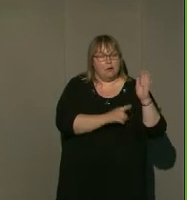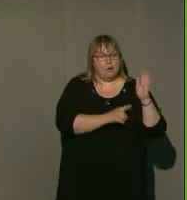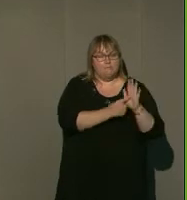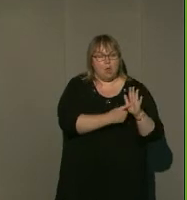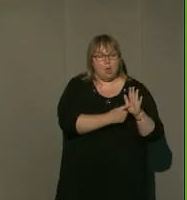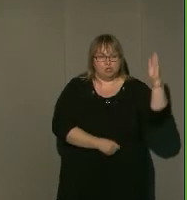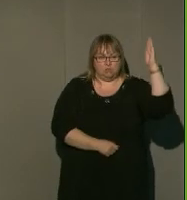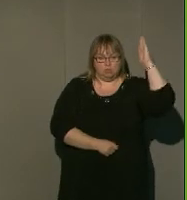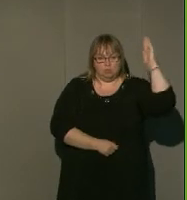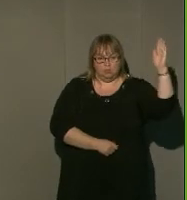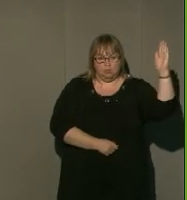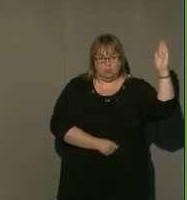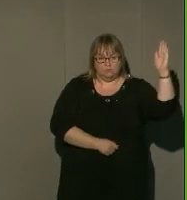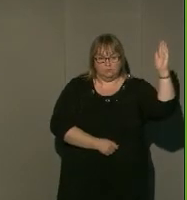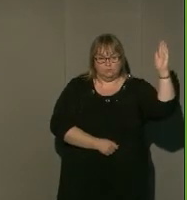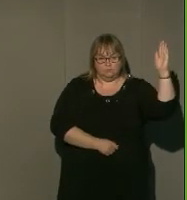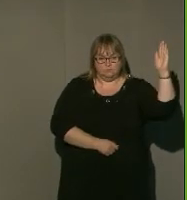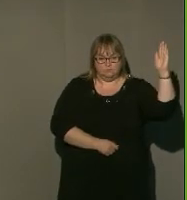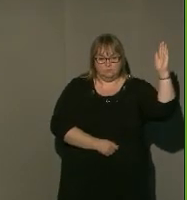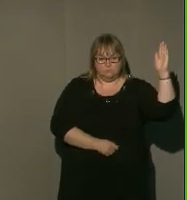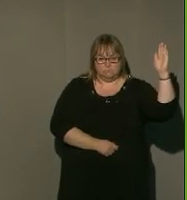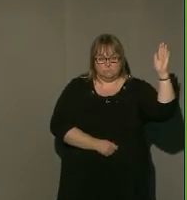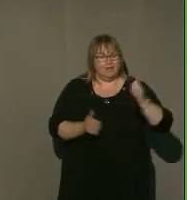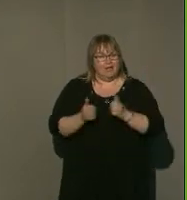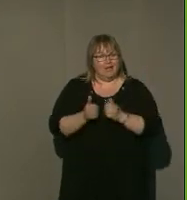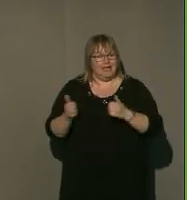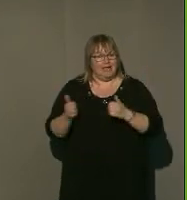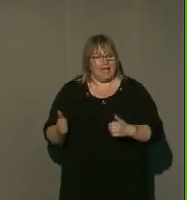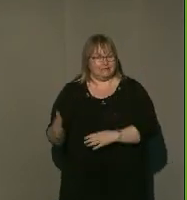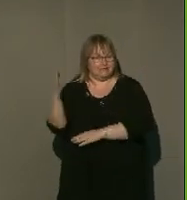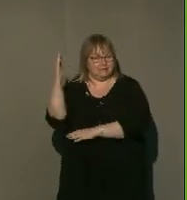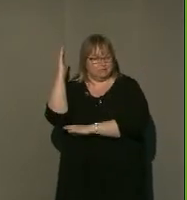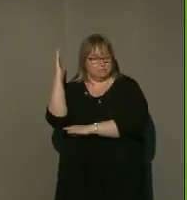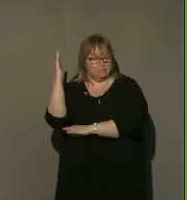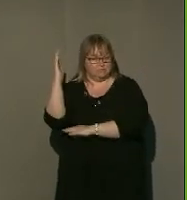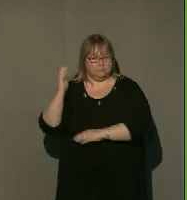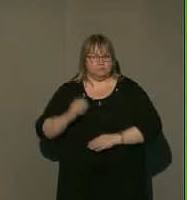show. And those against?